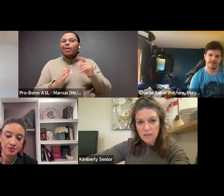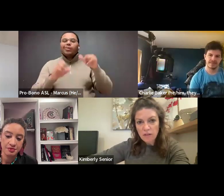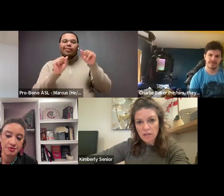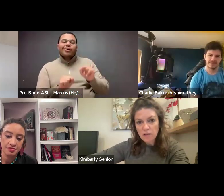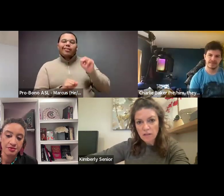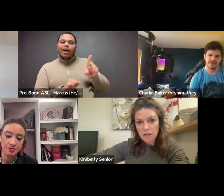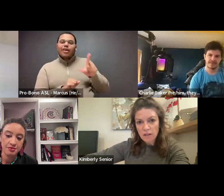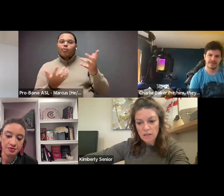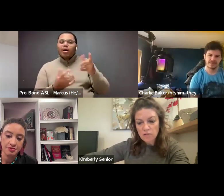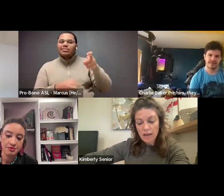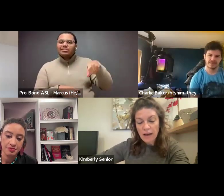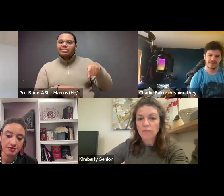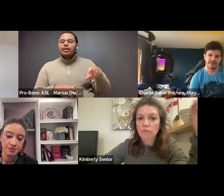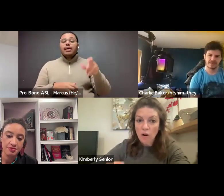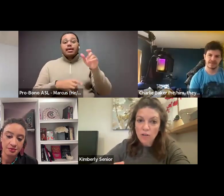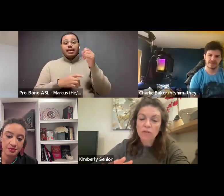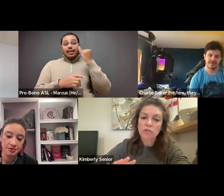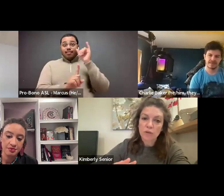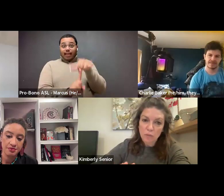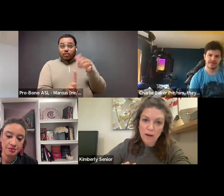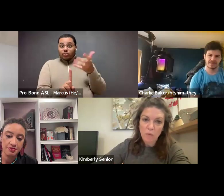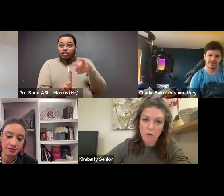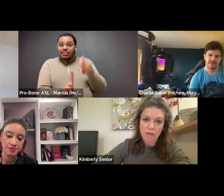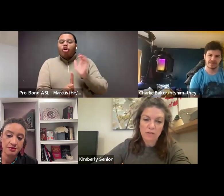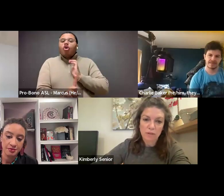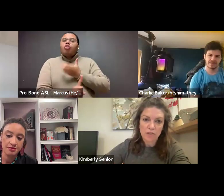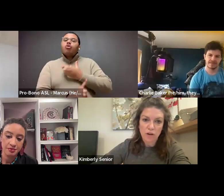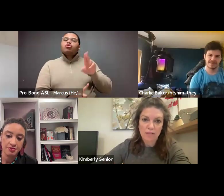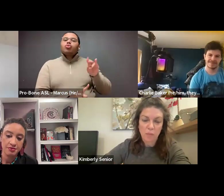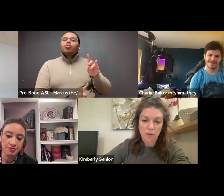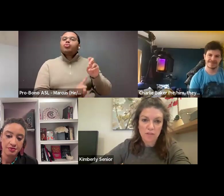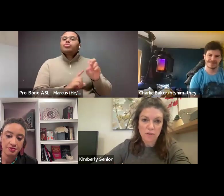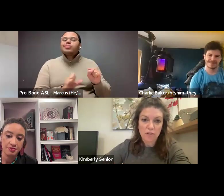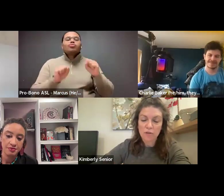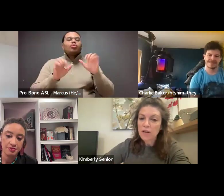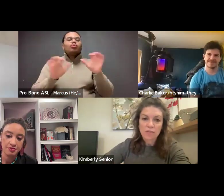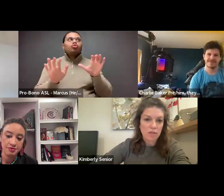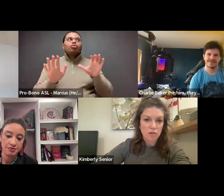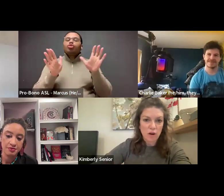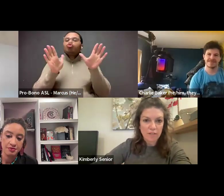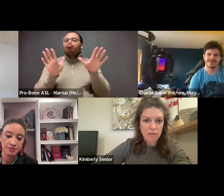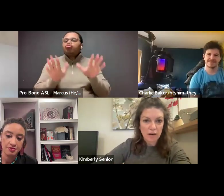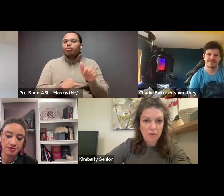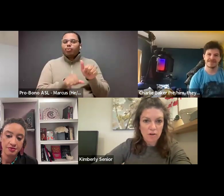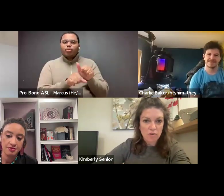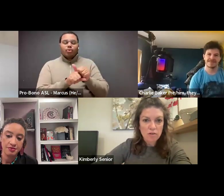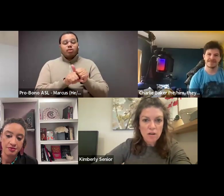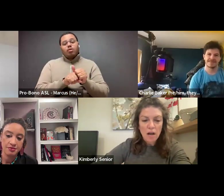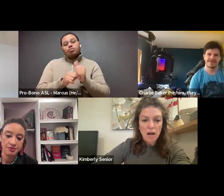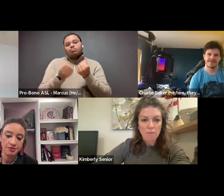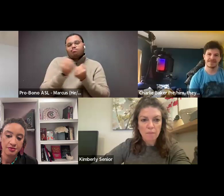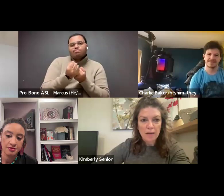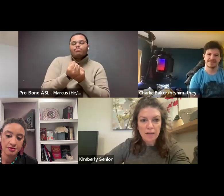If that is something that you need, it is, and our unions are doing great work to really try to support this for you so that you don't have to do that on your